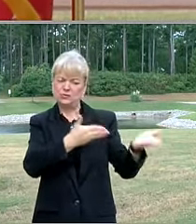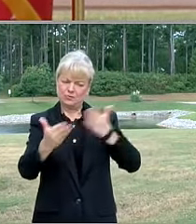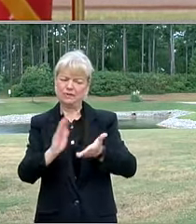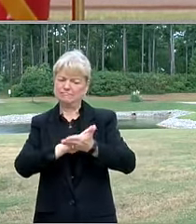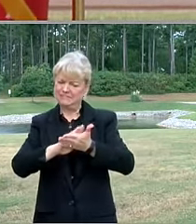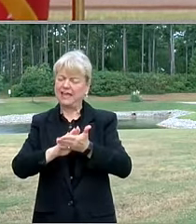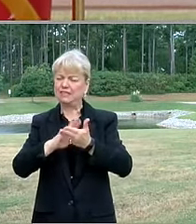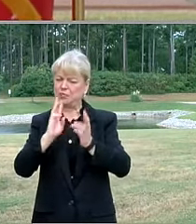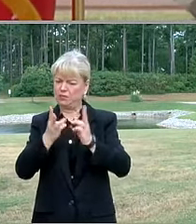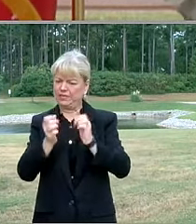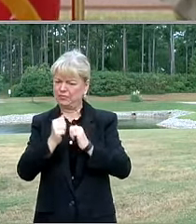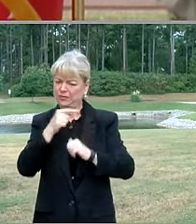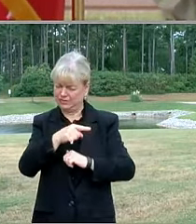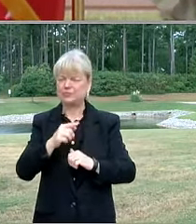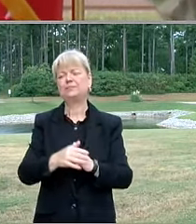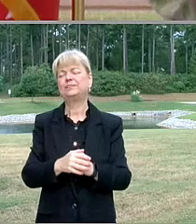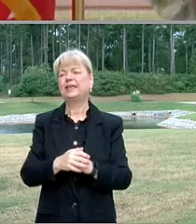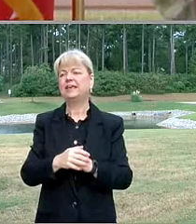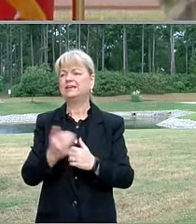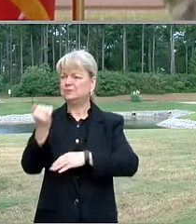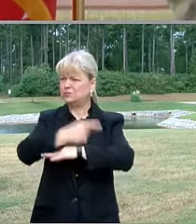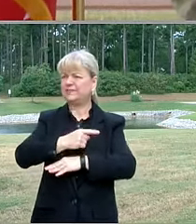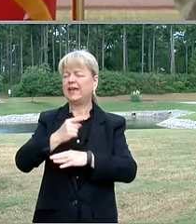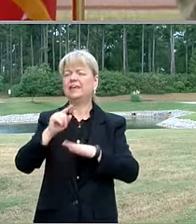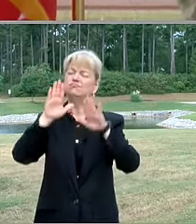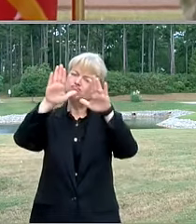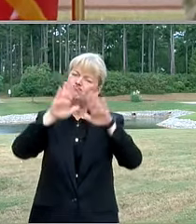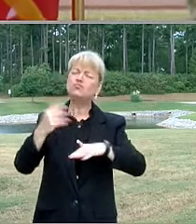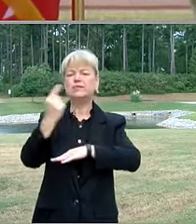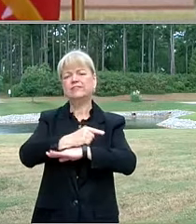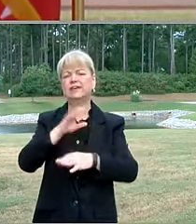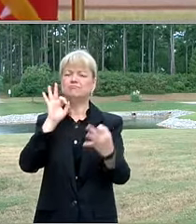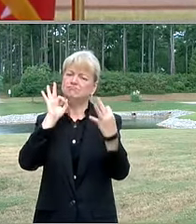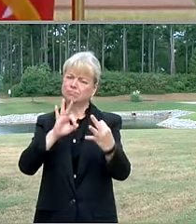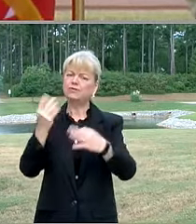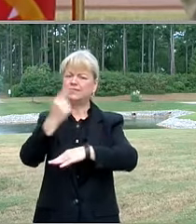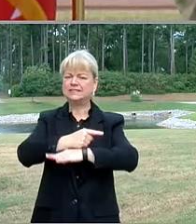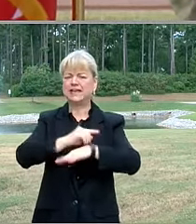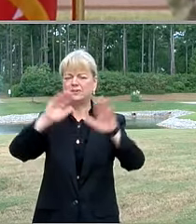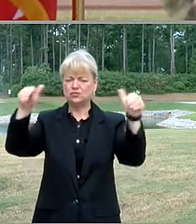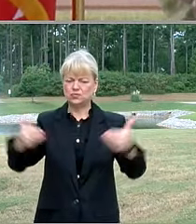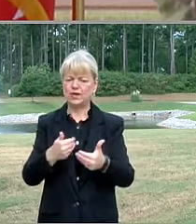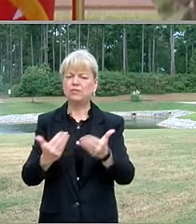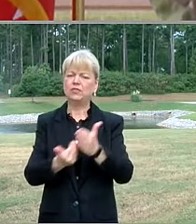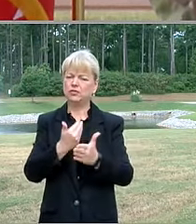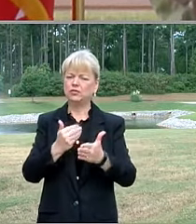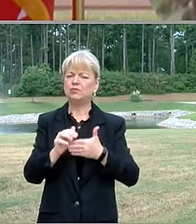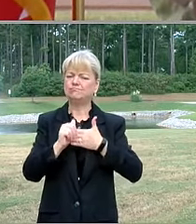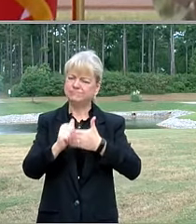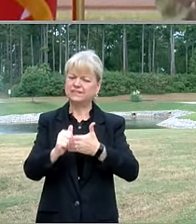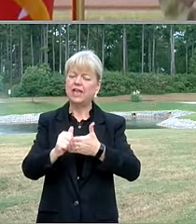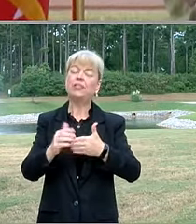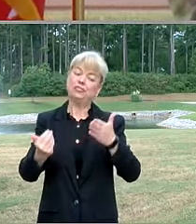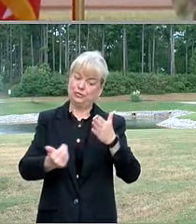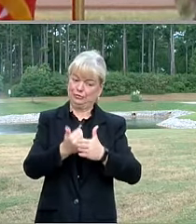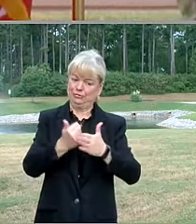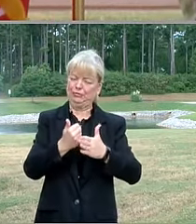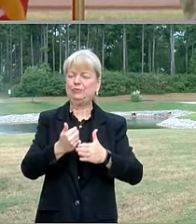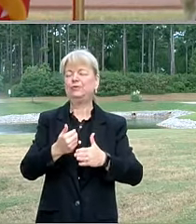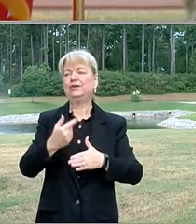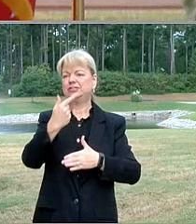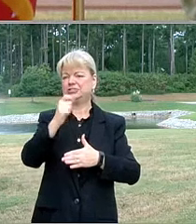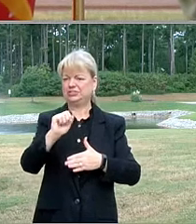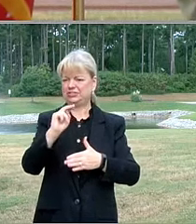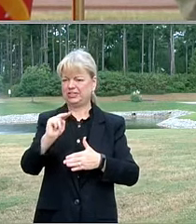you. So today is a wonderful day. It's a perfect day to officially welcome the commanding general, the new commanding general of U.S.